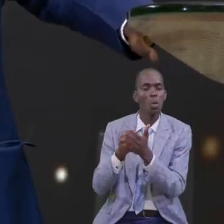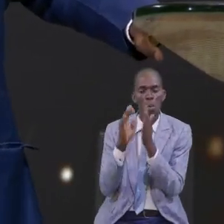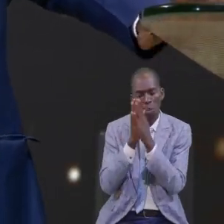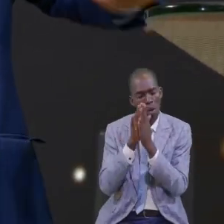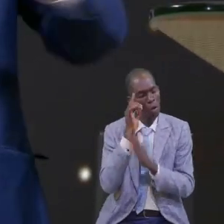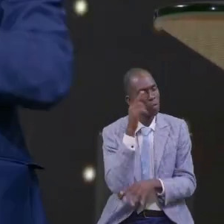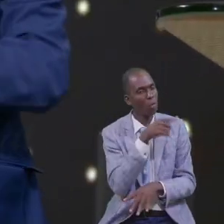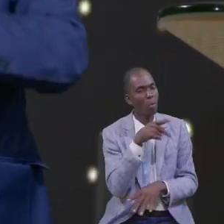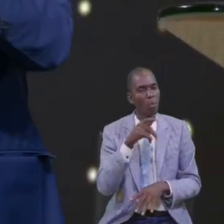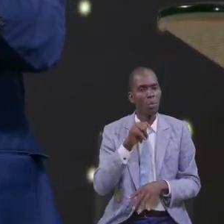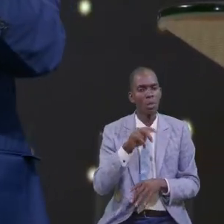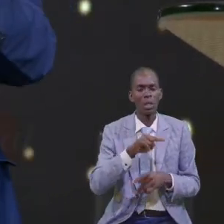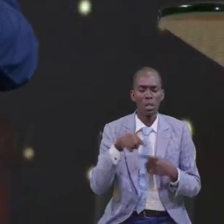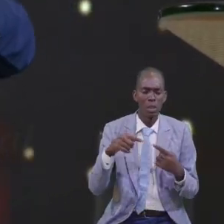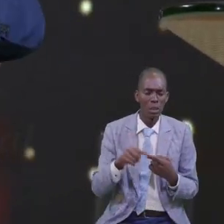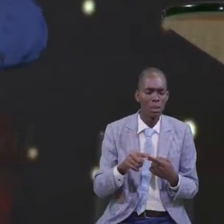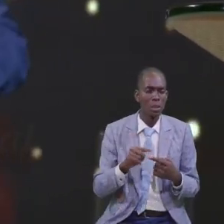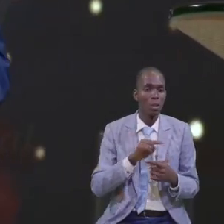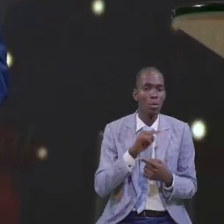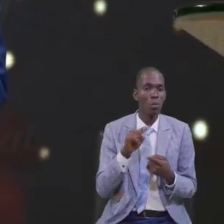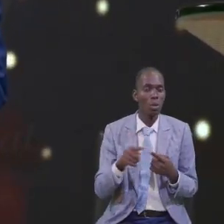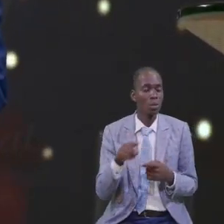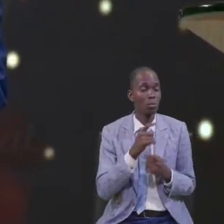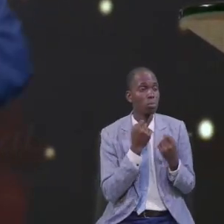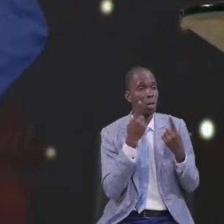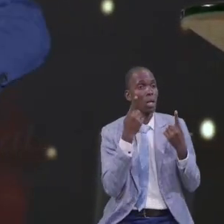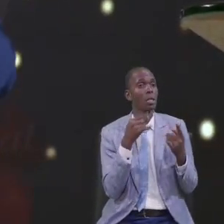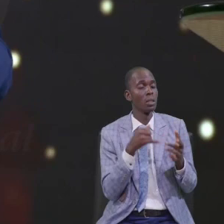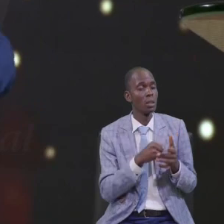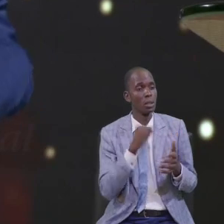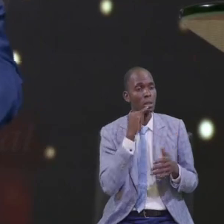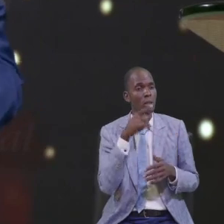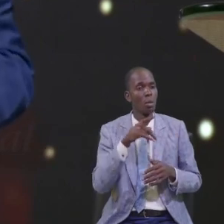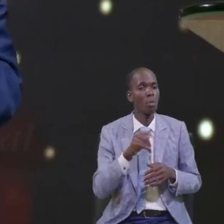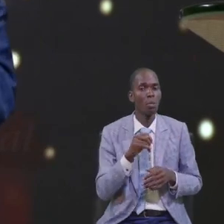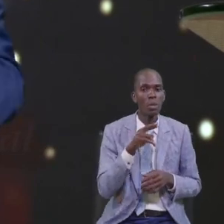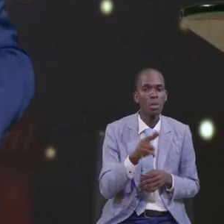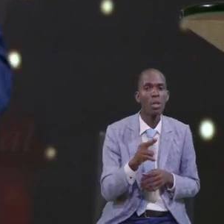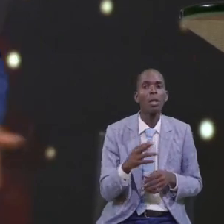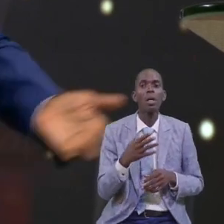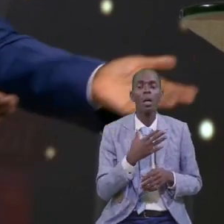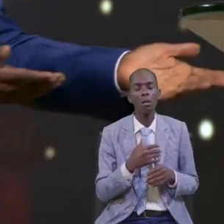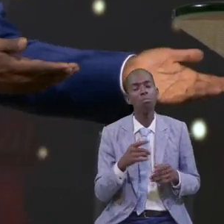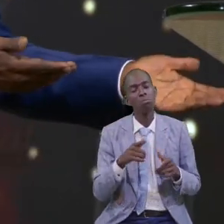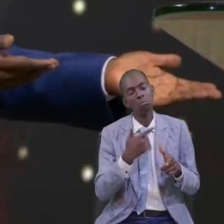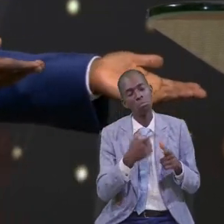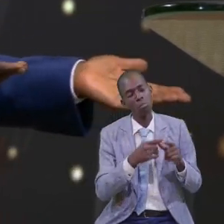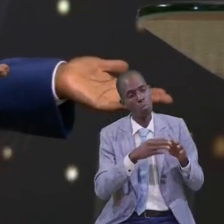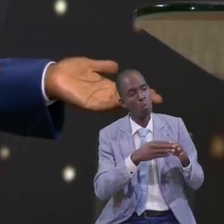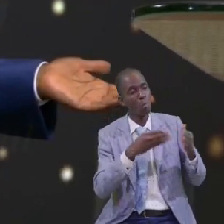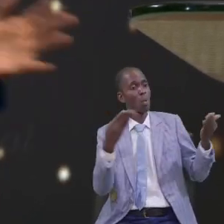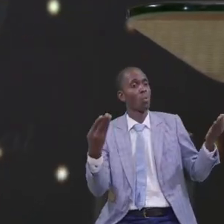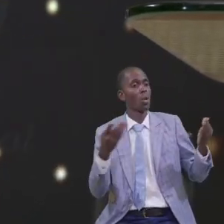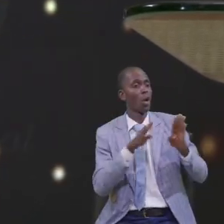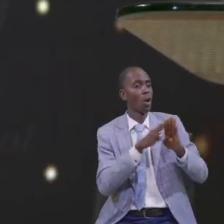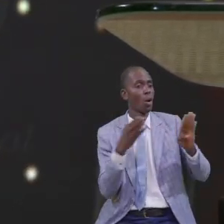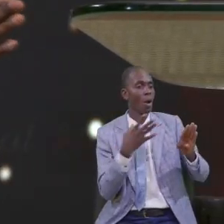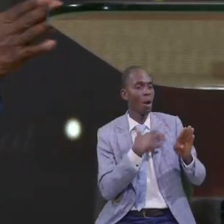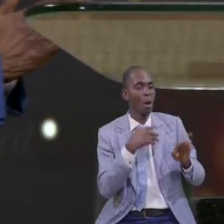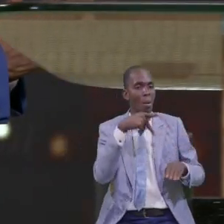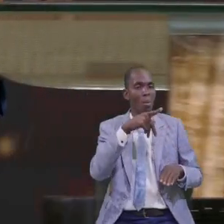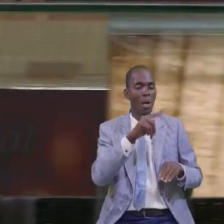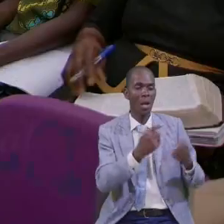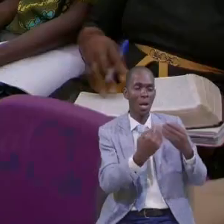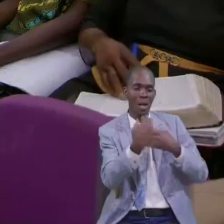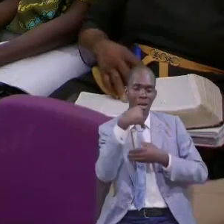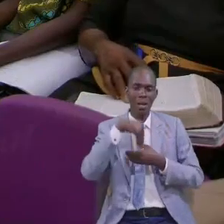it is Peter, then they said, that is his angel. And then eventually they opened the door and Peter came in,